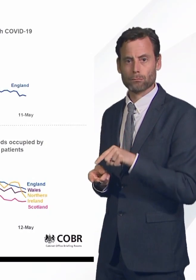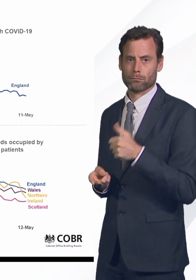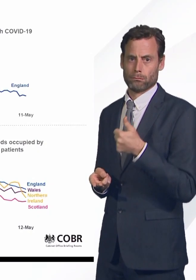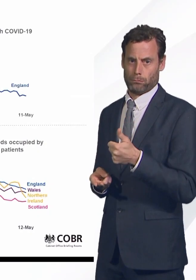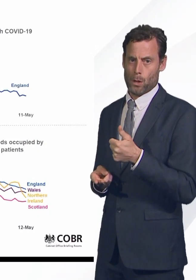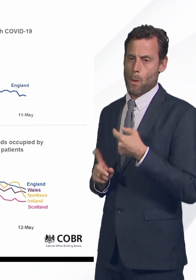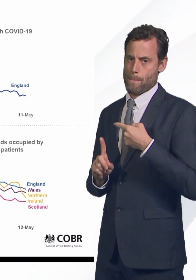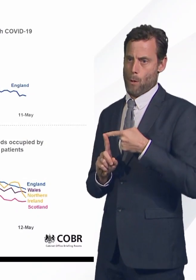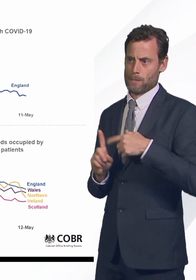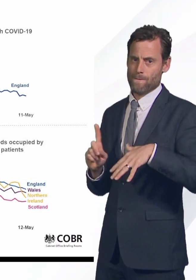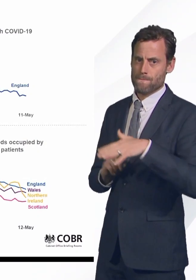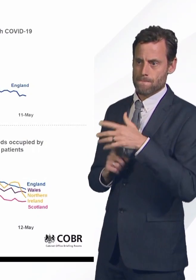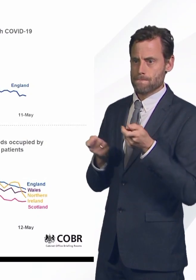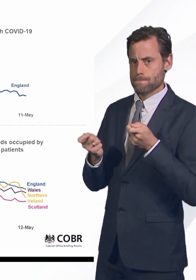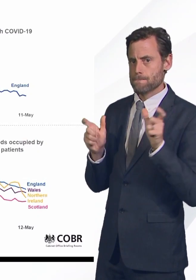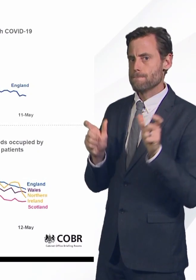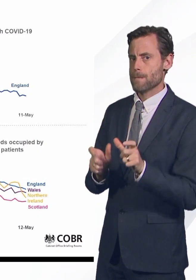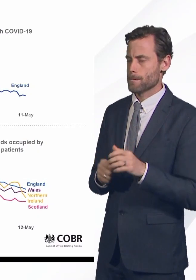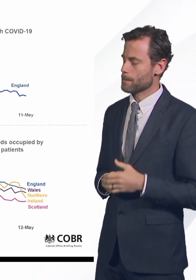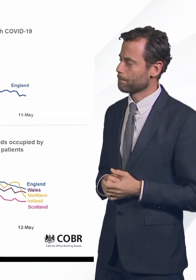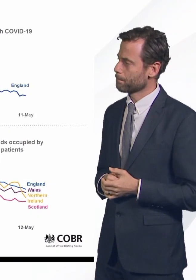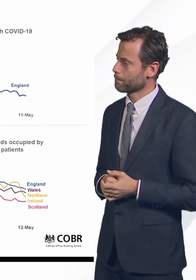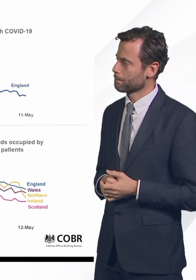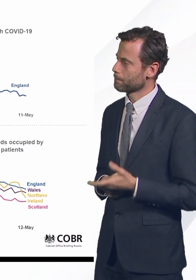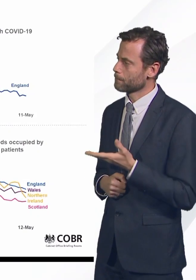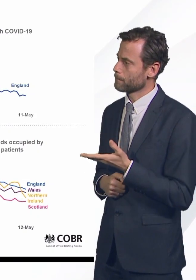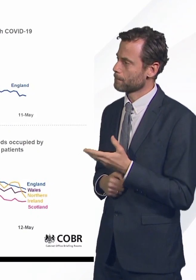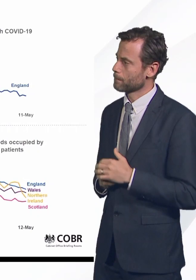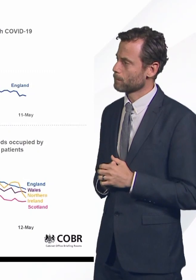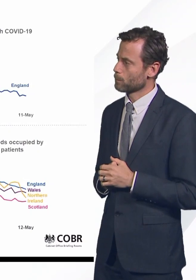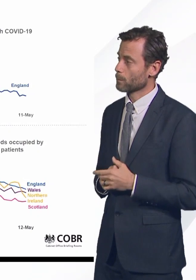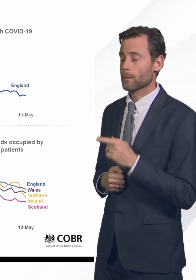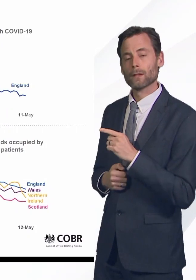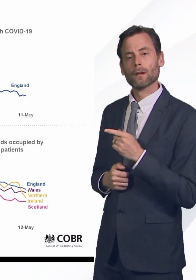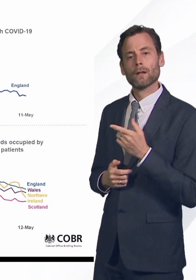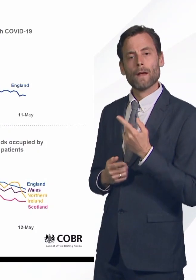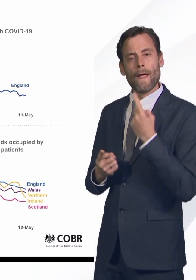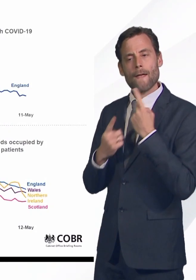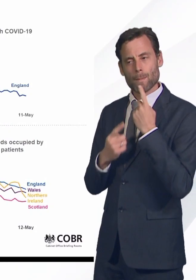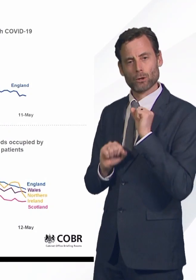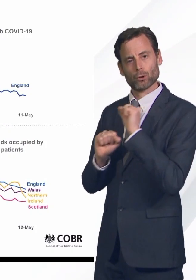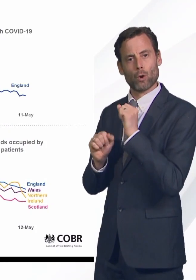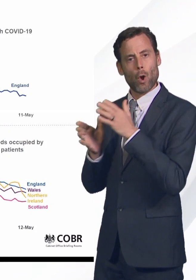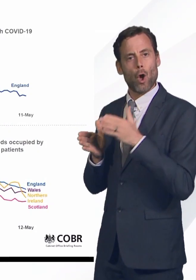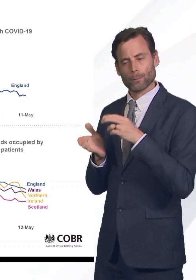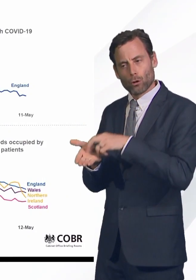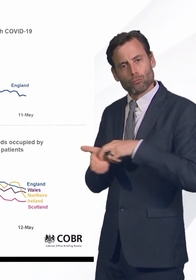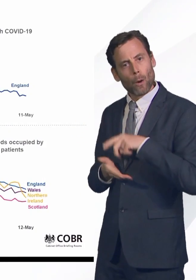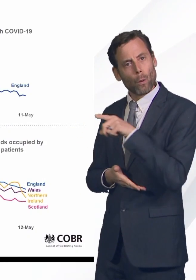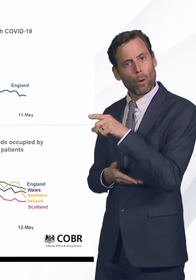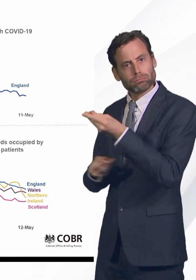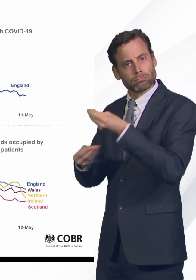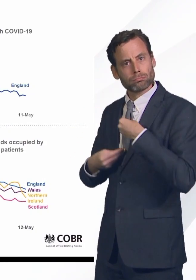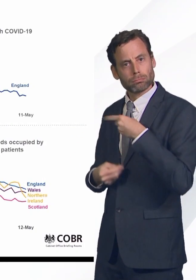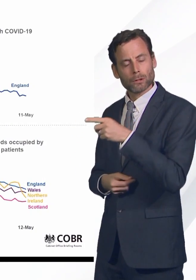So this slide represents the current information from our hospitals. It's collected slightly differently across the